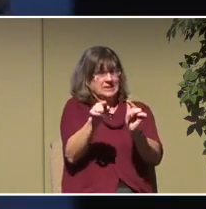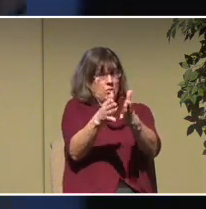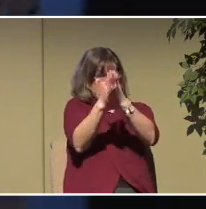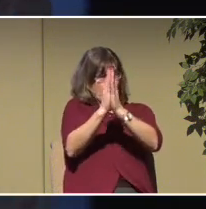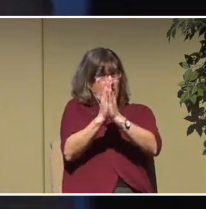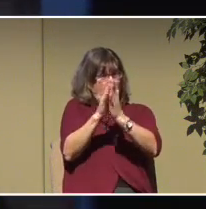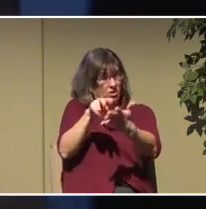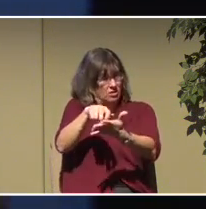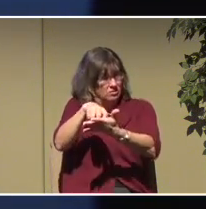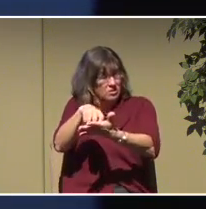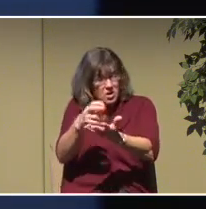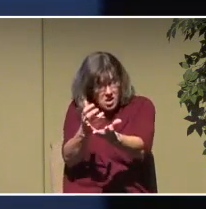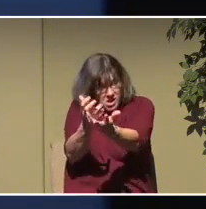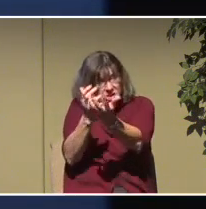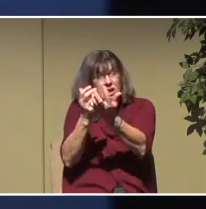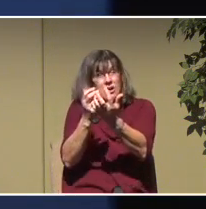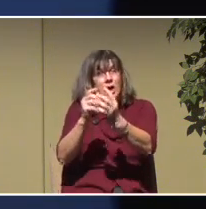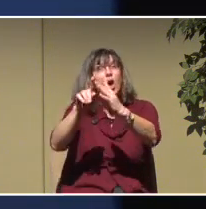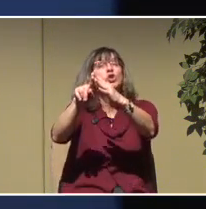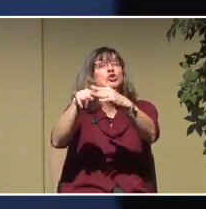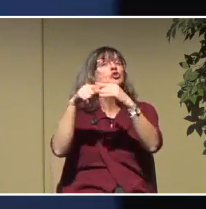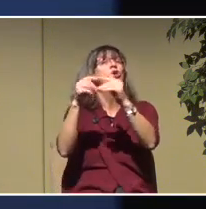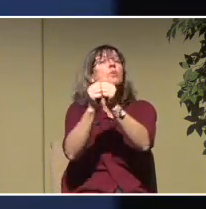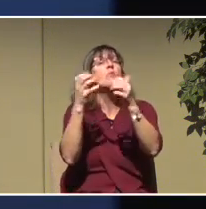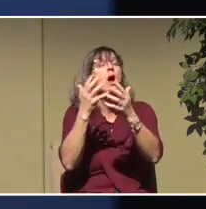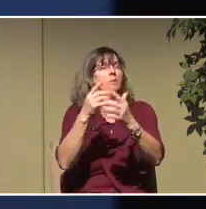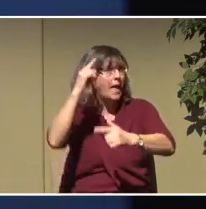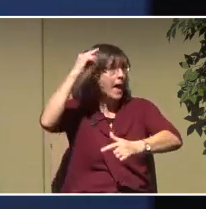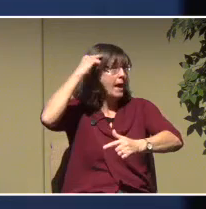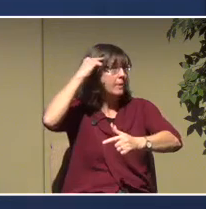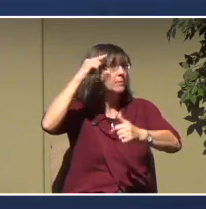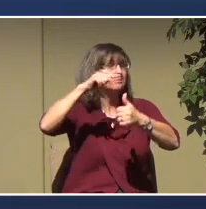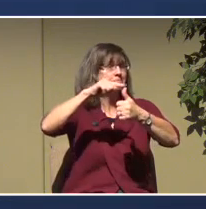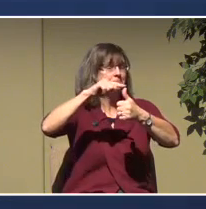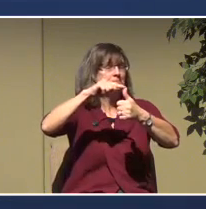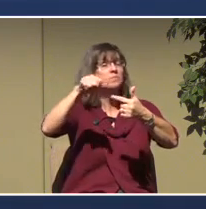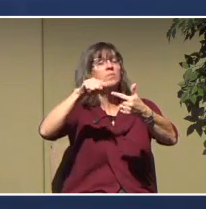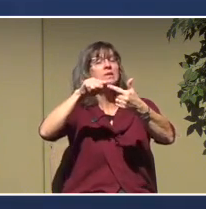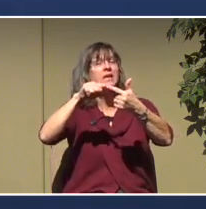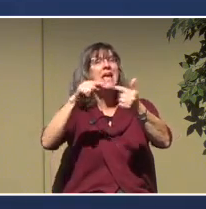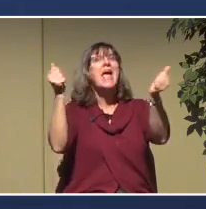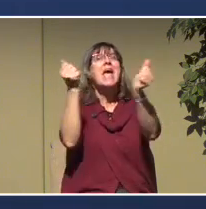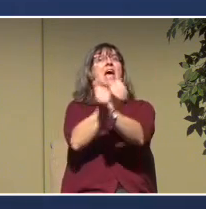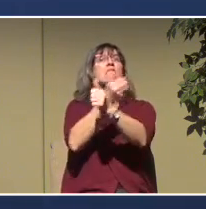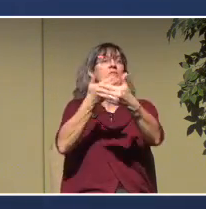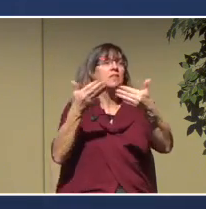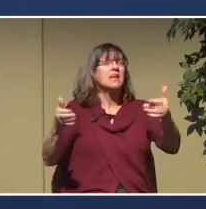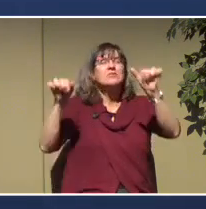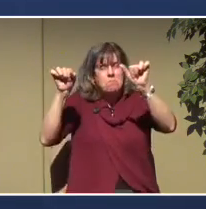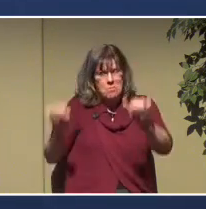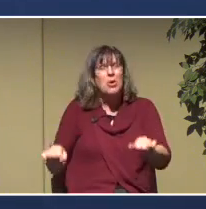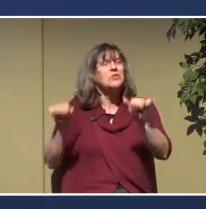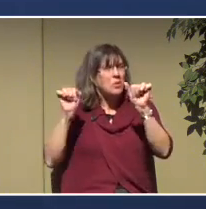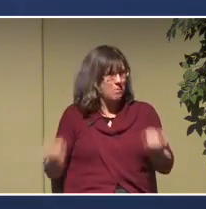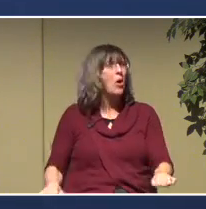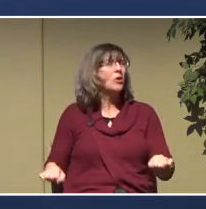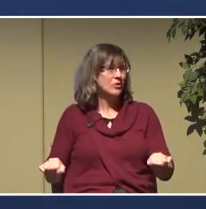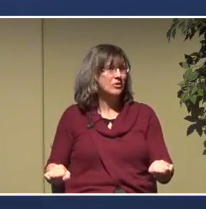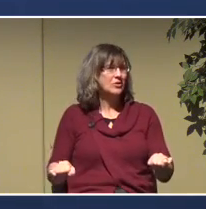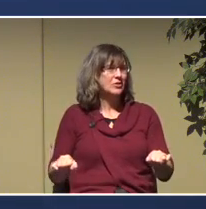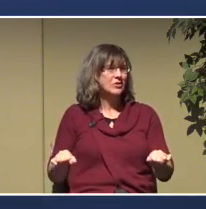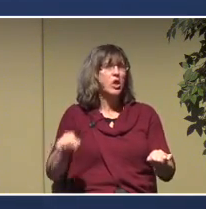with his Father, knowing that there is nothing that is impossible for him. He's